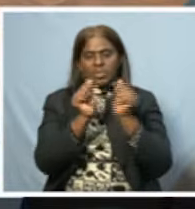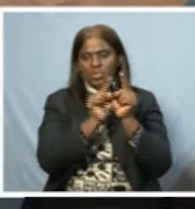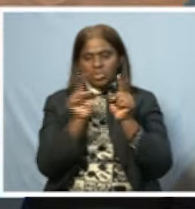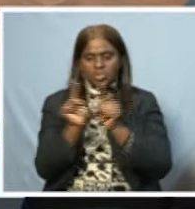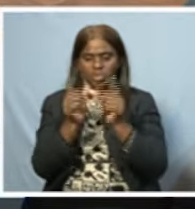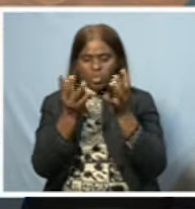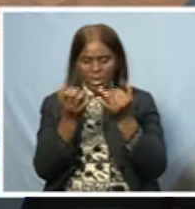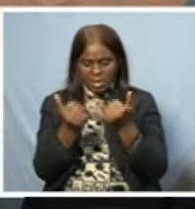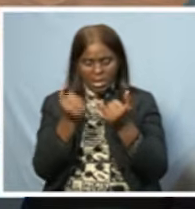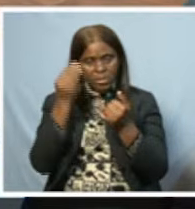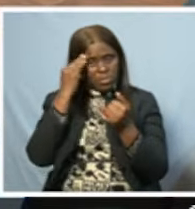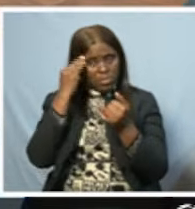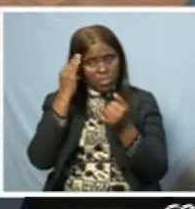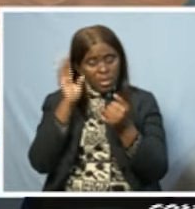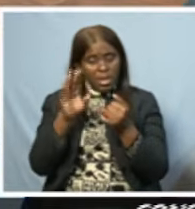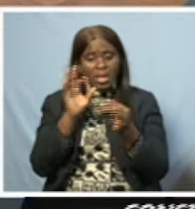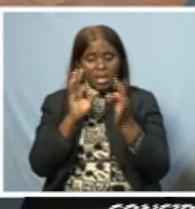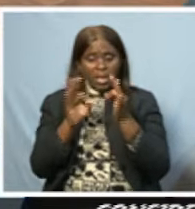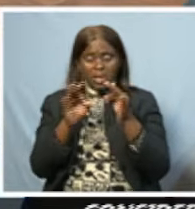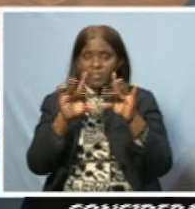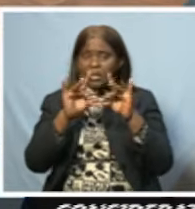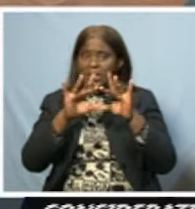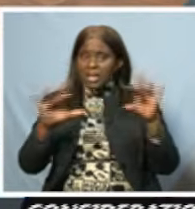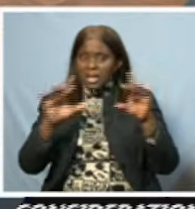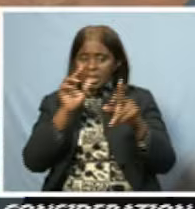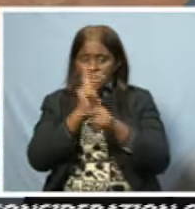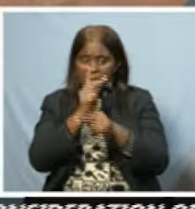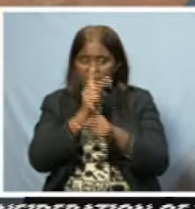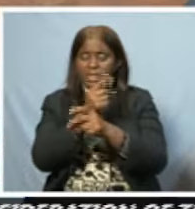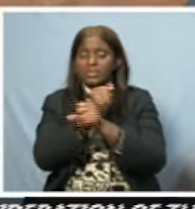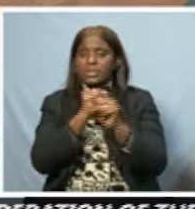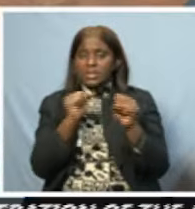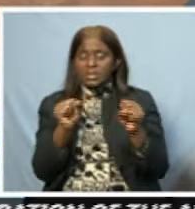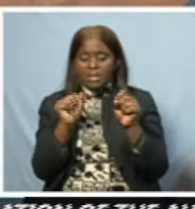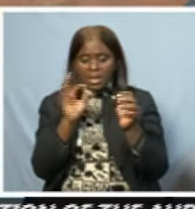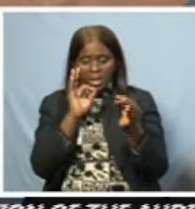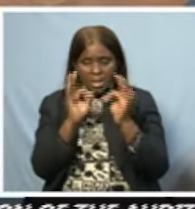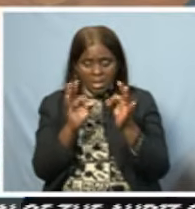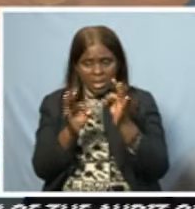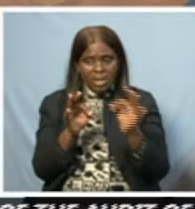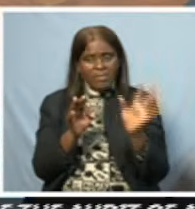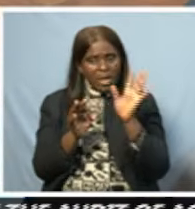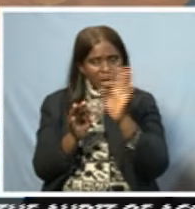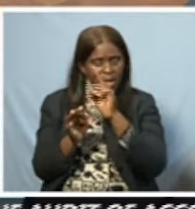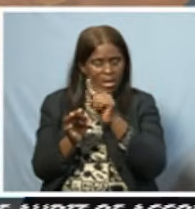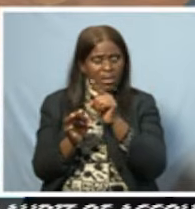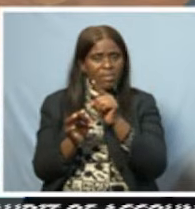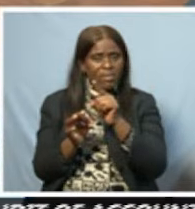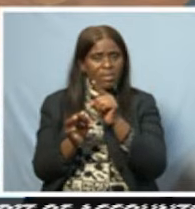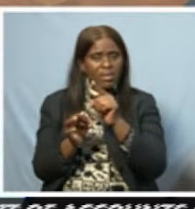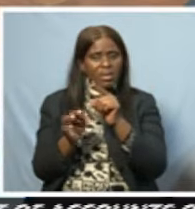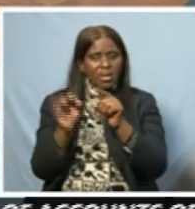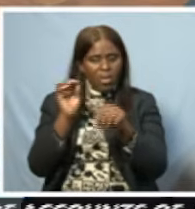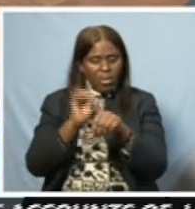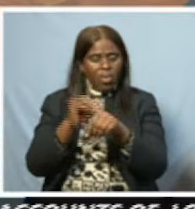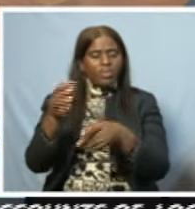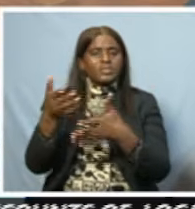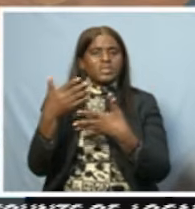want to know if the land has been secured and if it is on title.